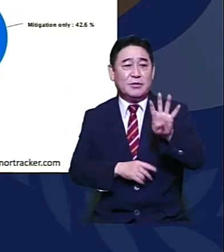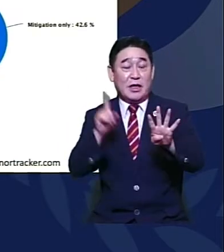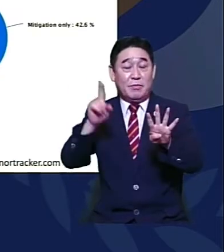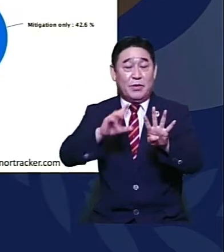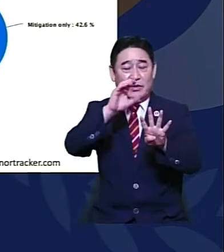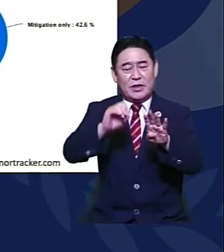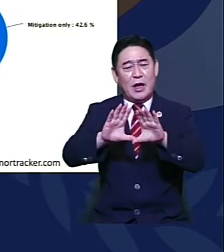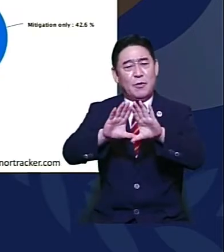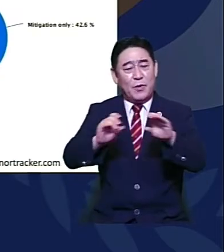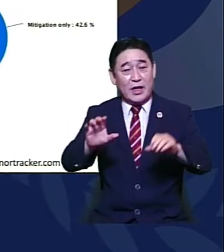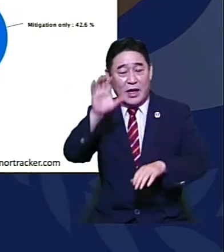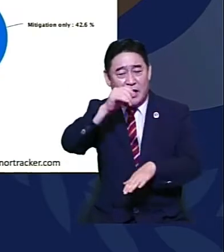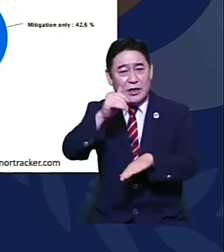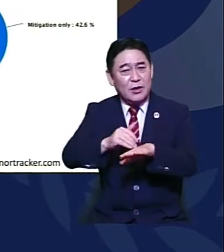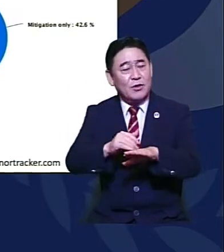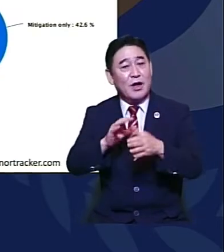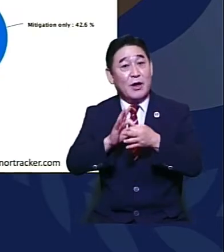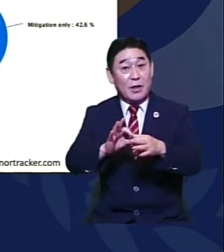adaptation.